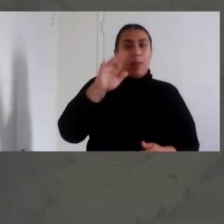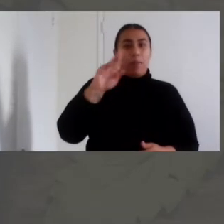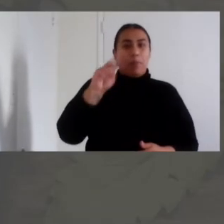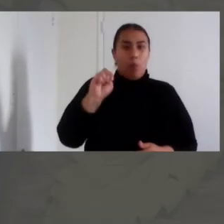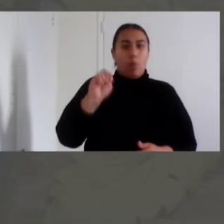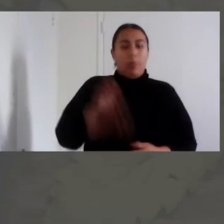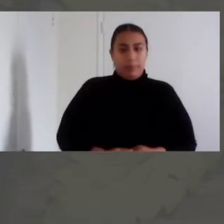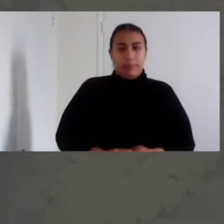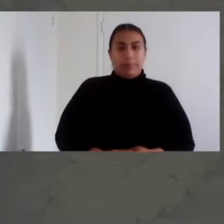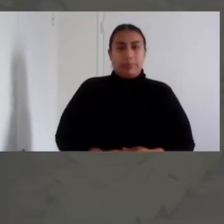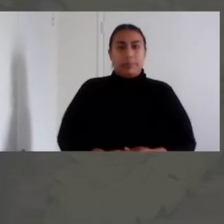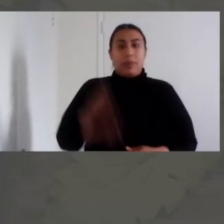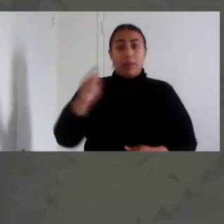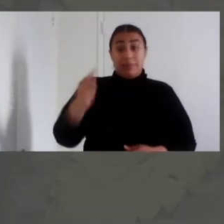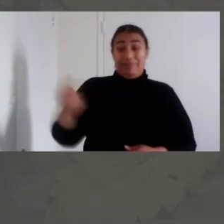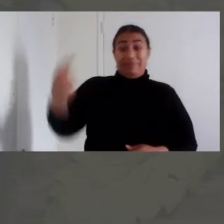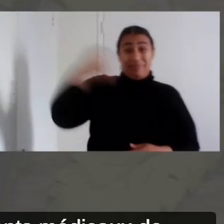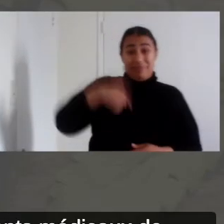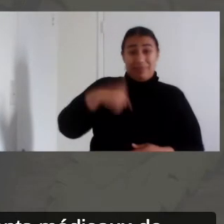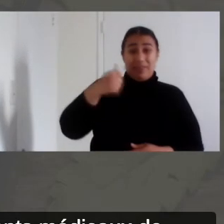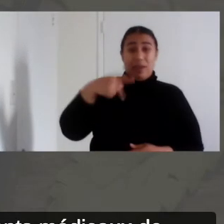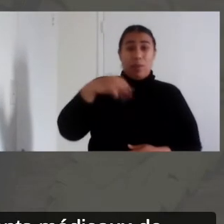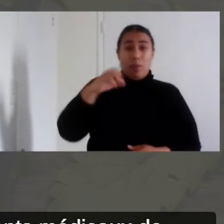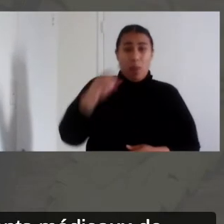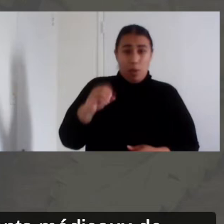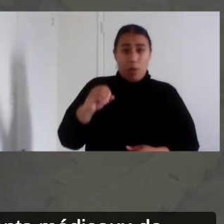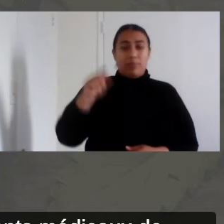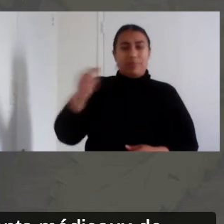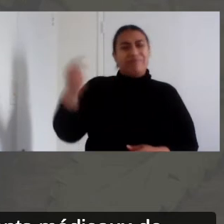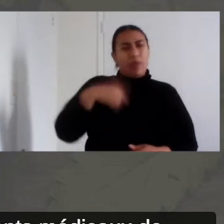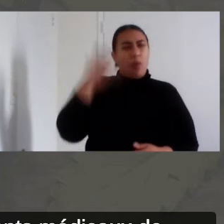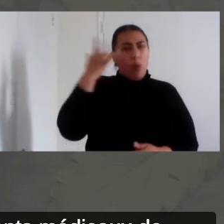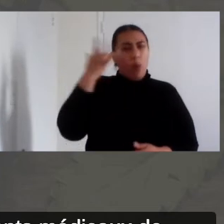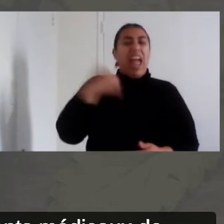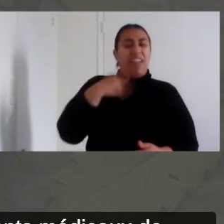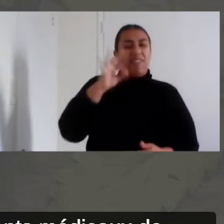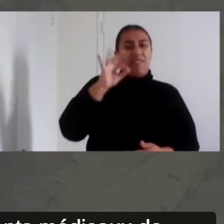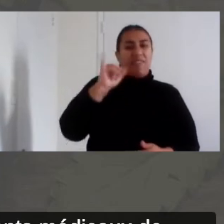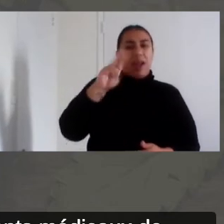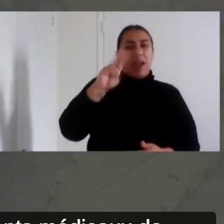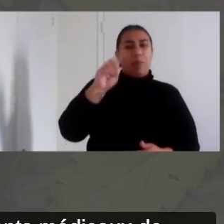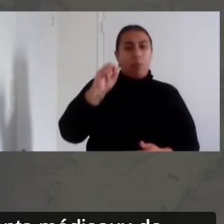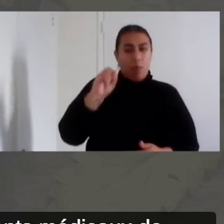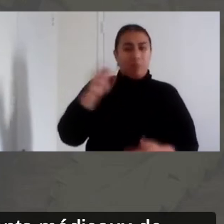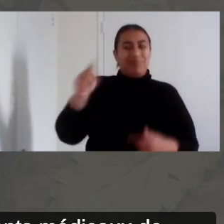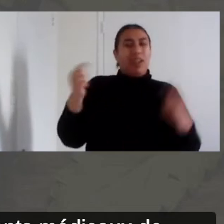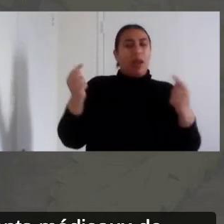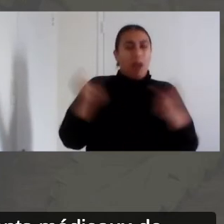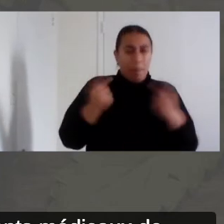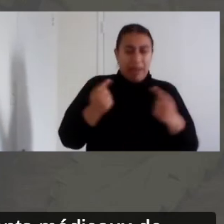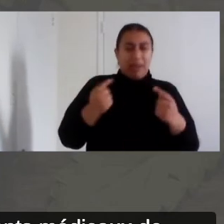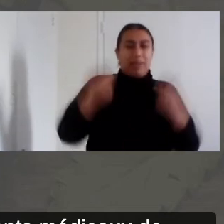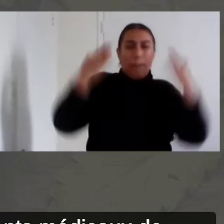We've got to the case studies. First one. This is a 27-year-old female with a past medical history